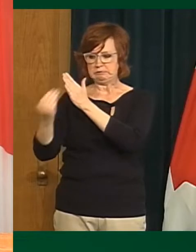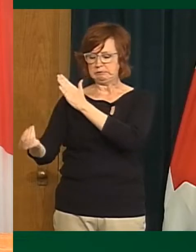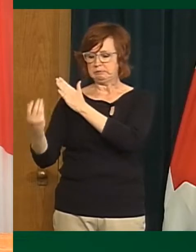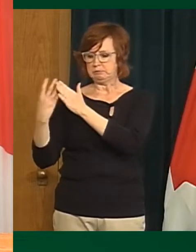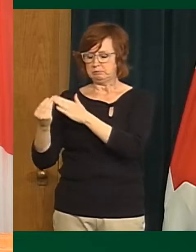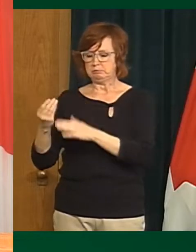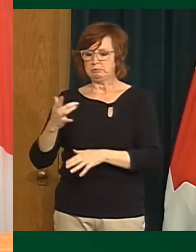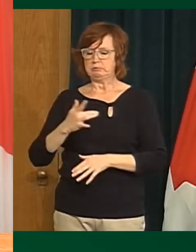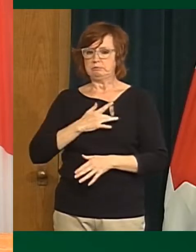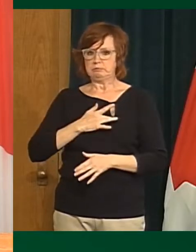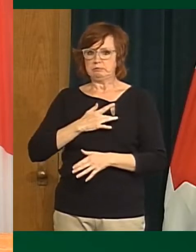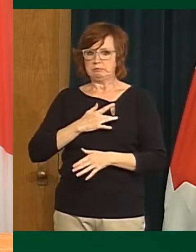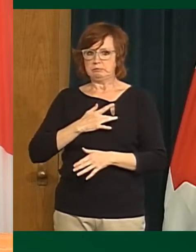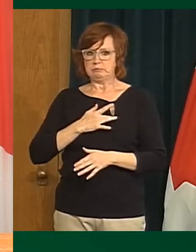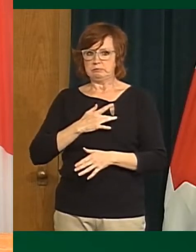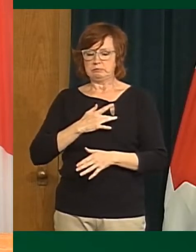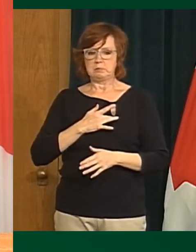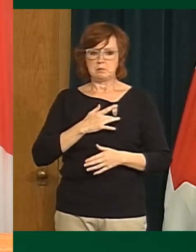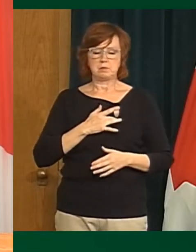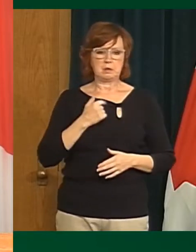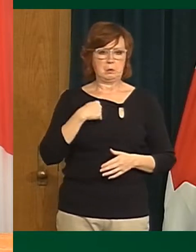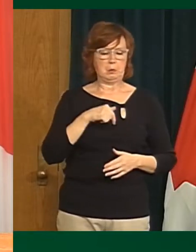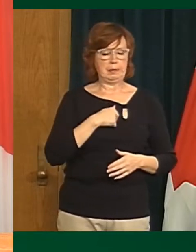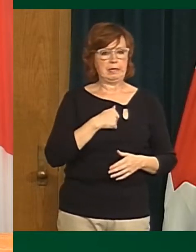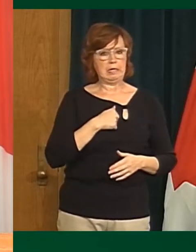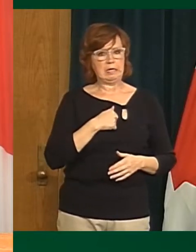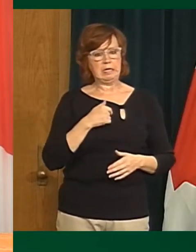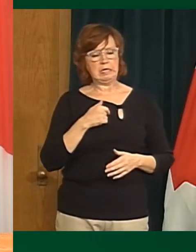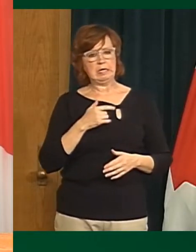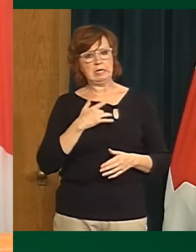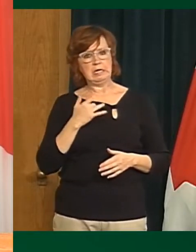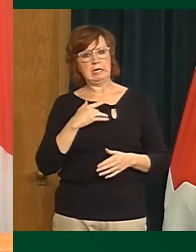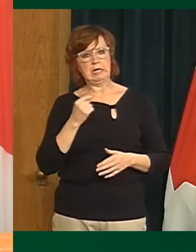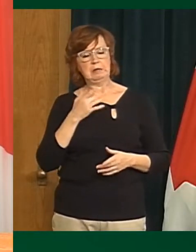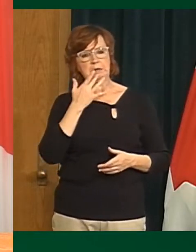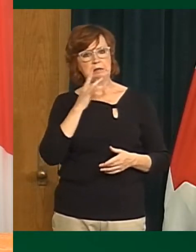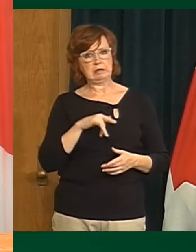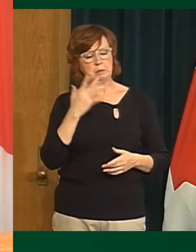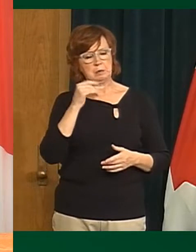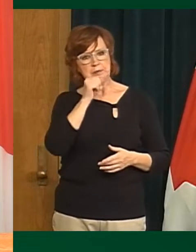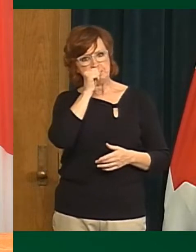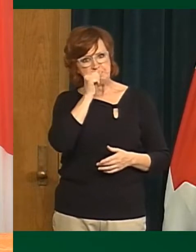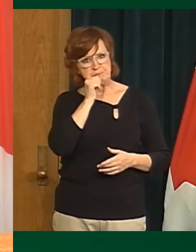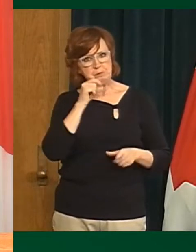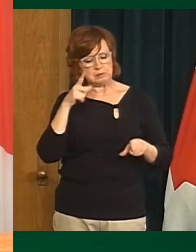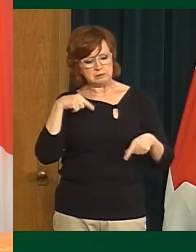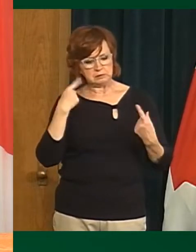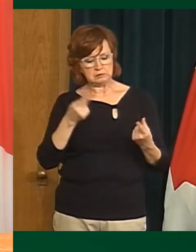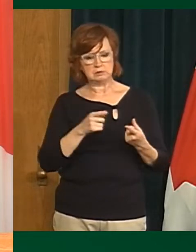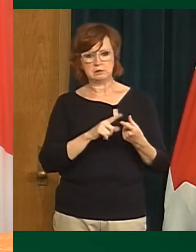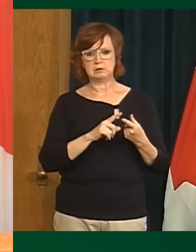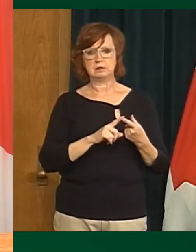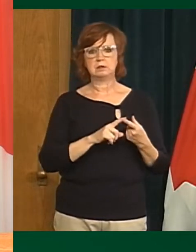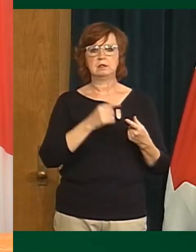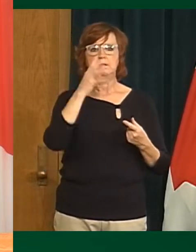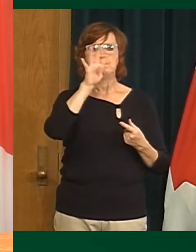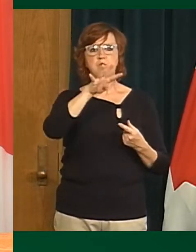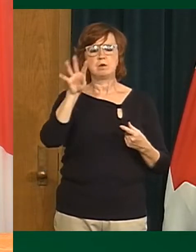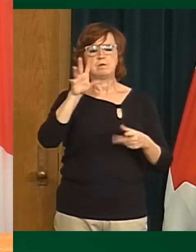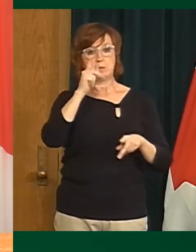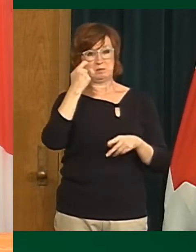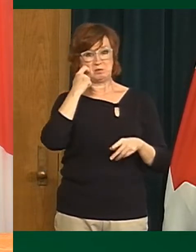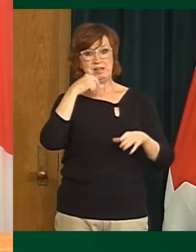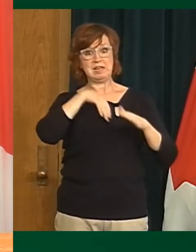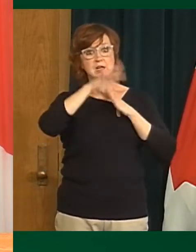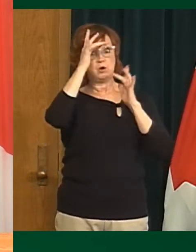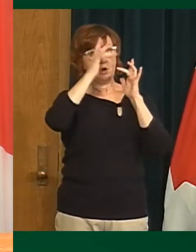we've had 44 hospitalizations in either hospital or ICU, and the age ranges for hospitalizations,